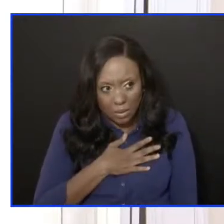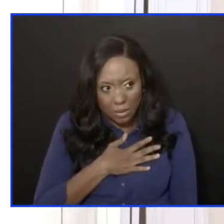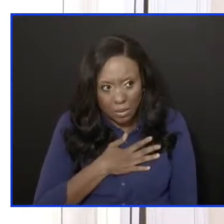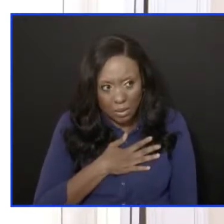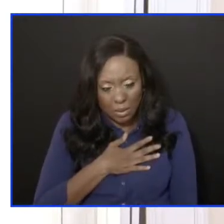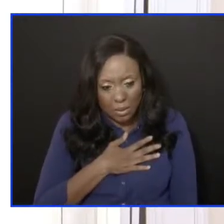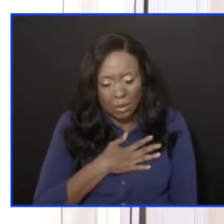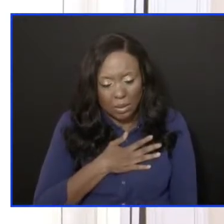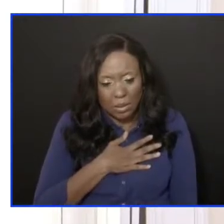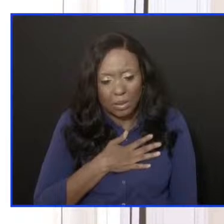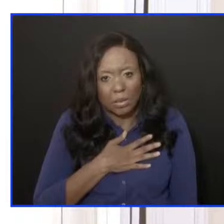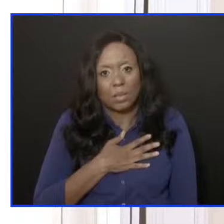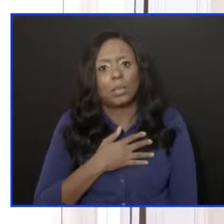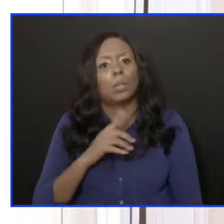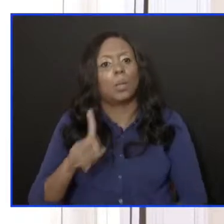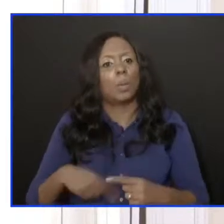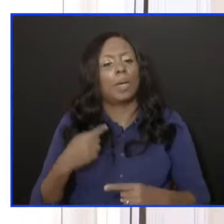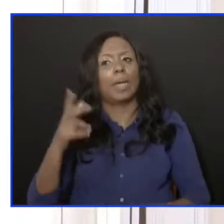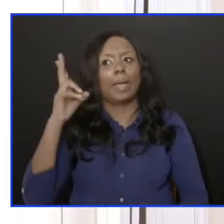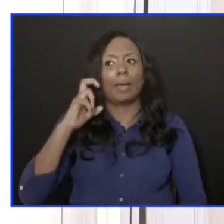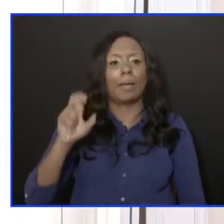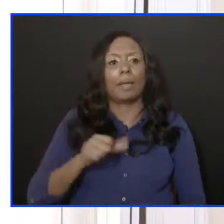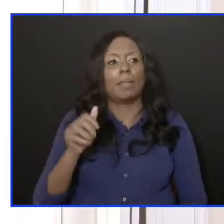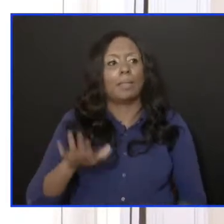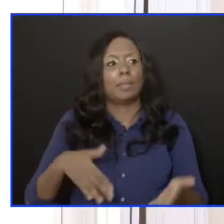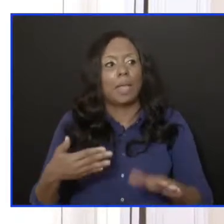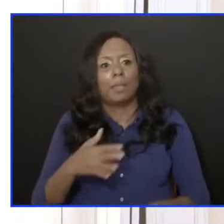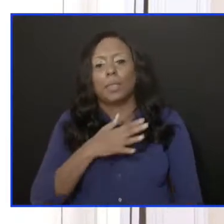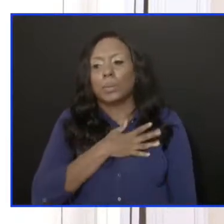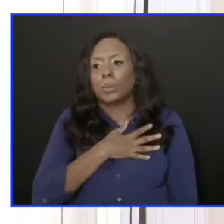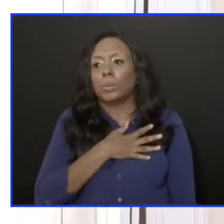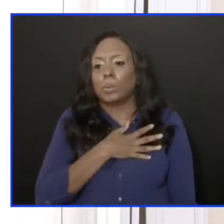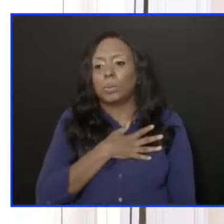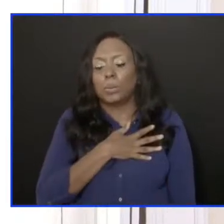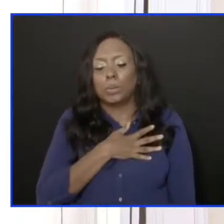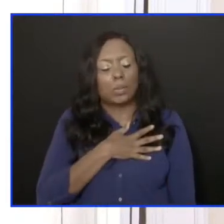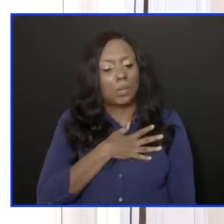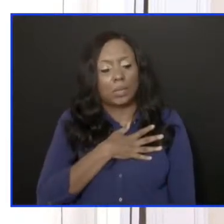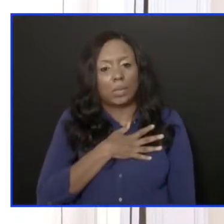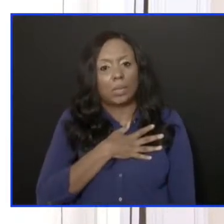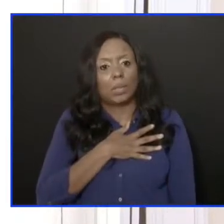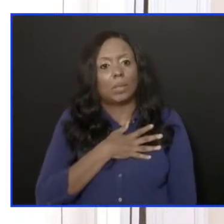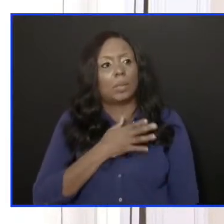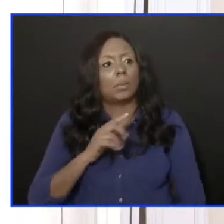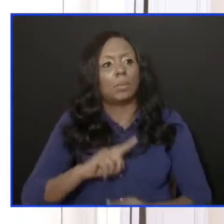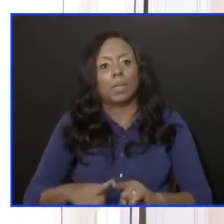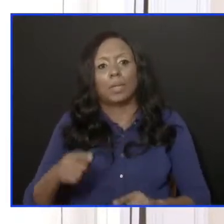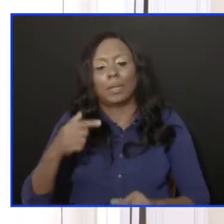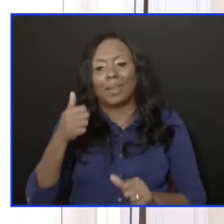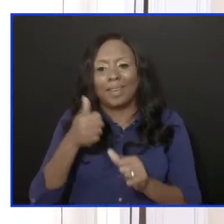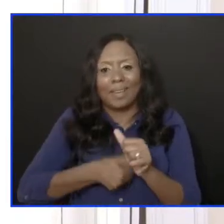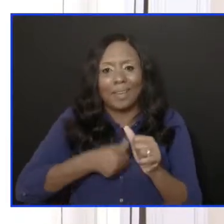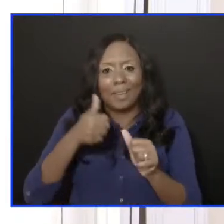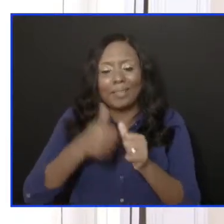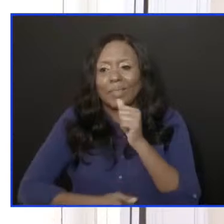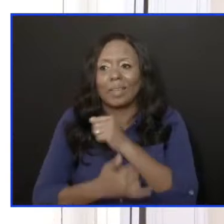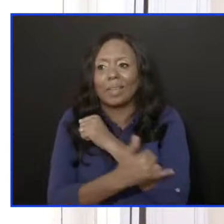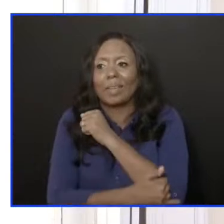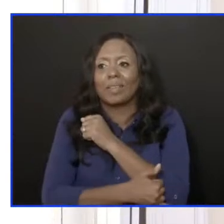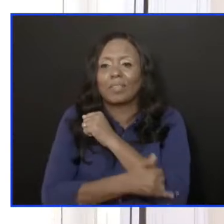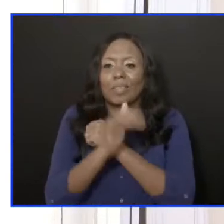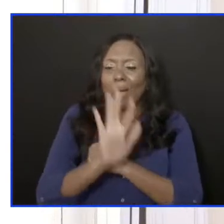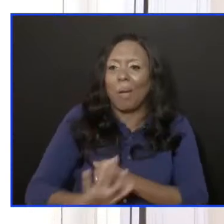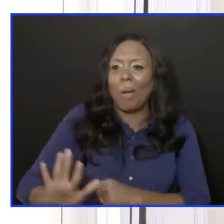because it hurts. But guess what? Regrettably, it is happening in every single country across the